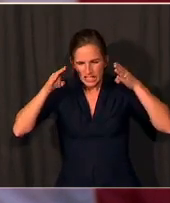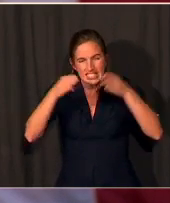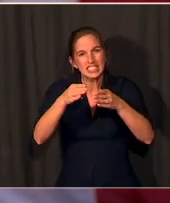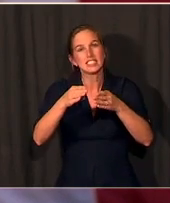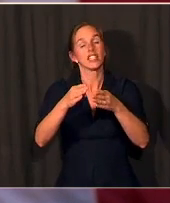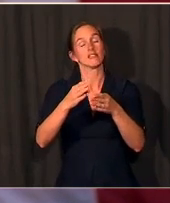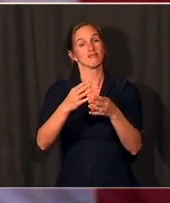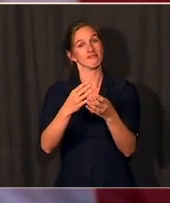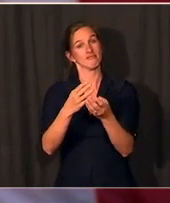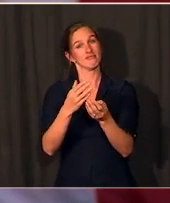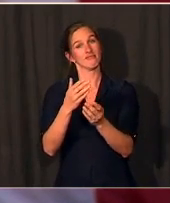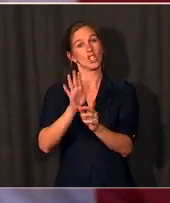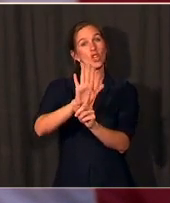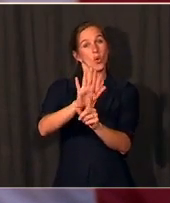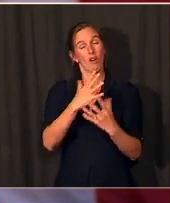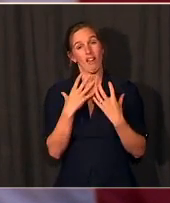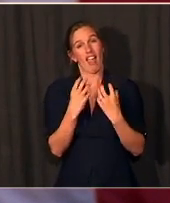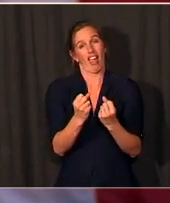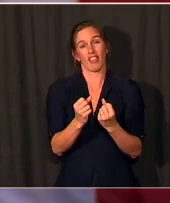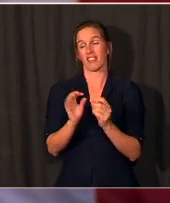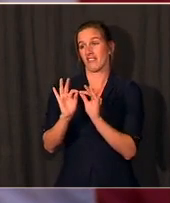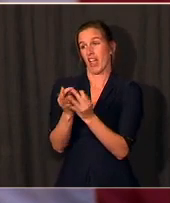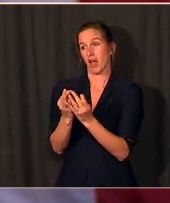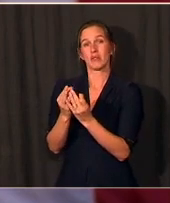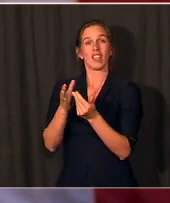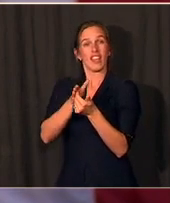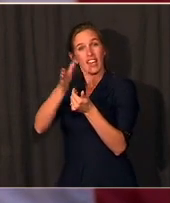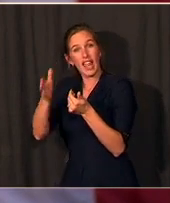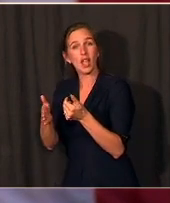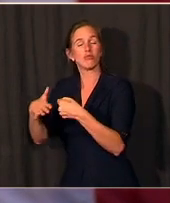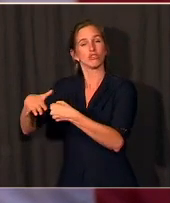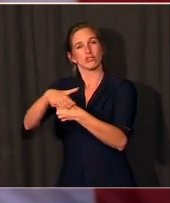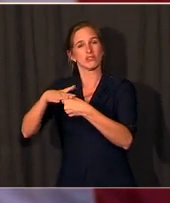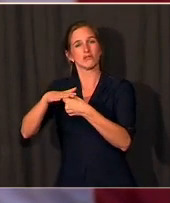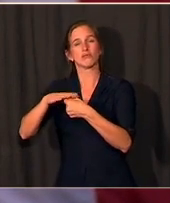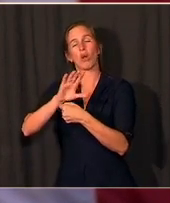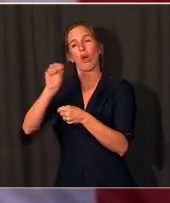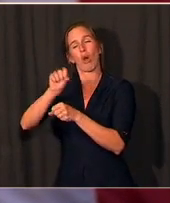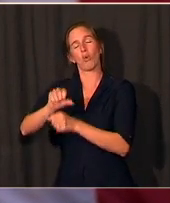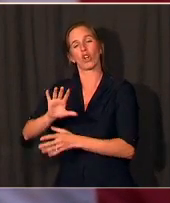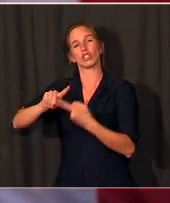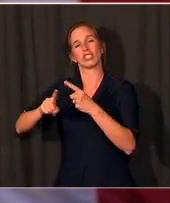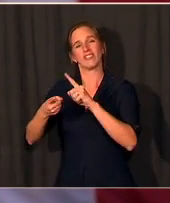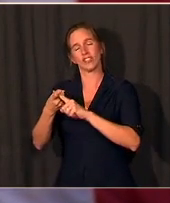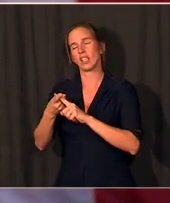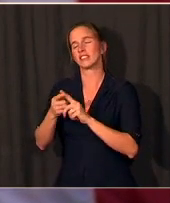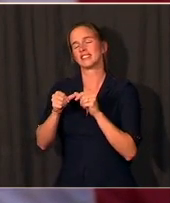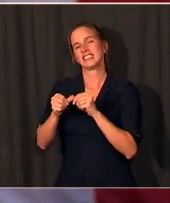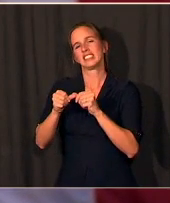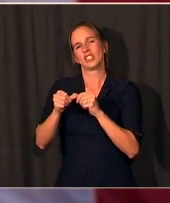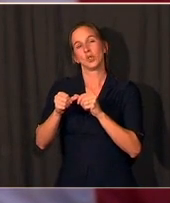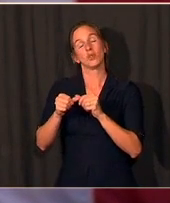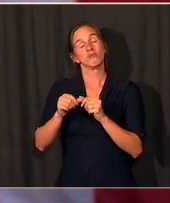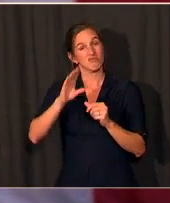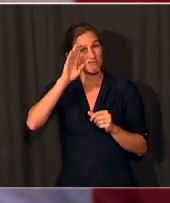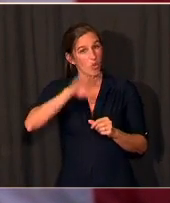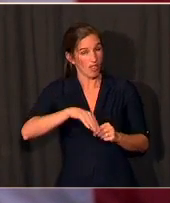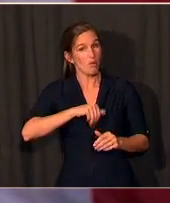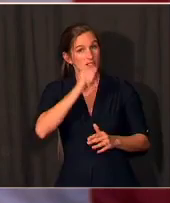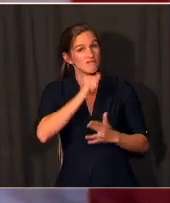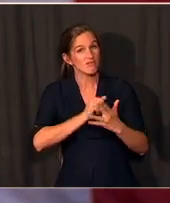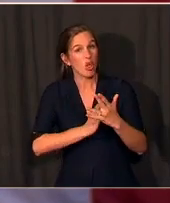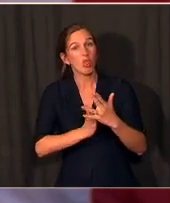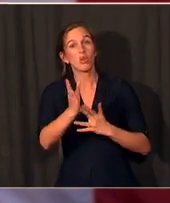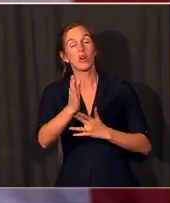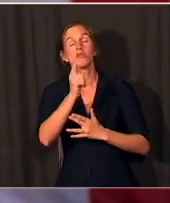health of yourself, your family, your neighbors, co-workers, and friends first. And we'll get through this, and we'll get through